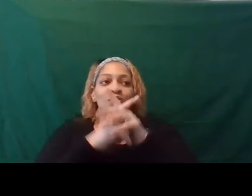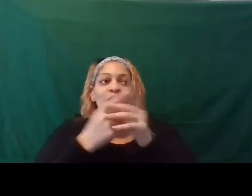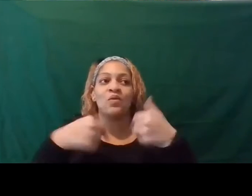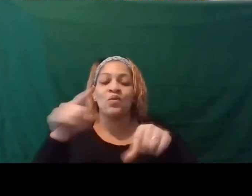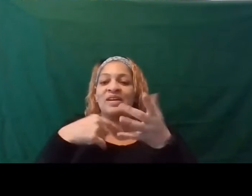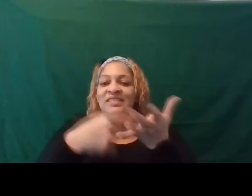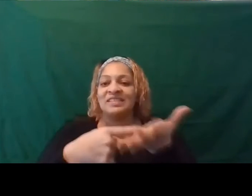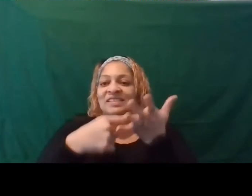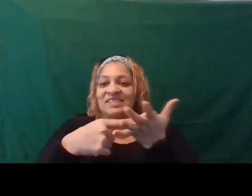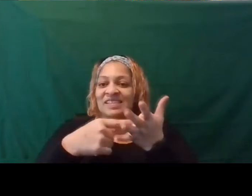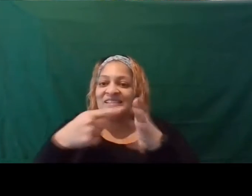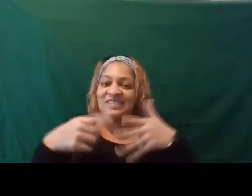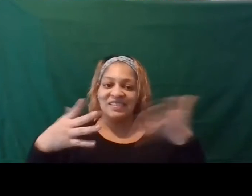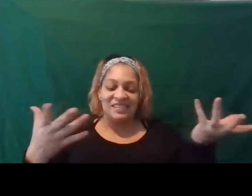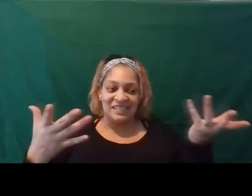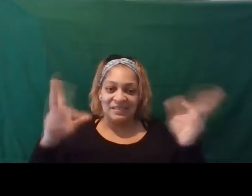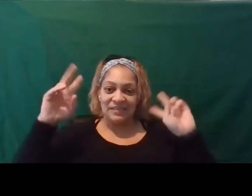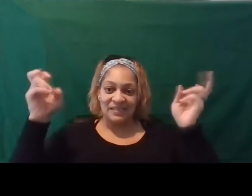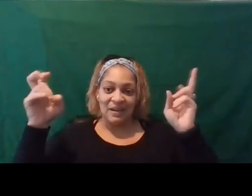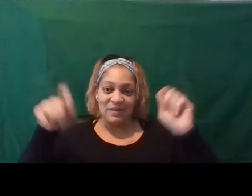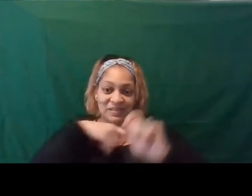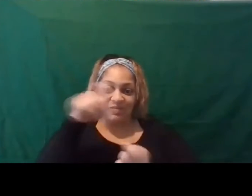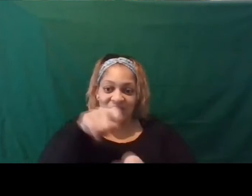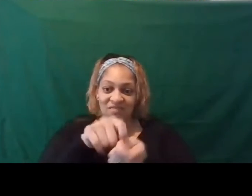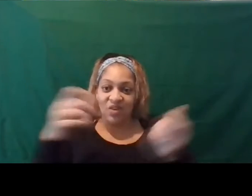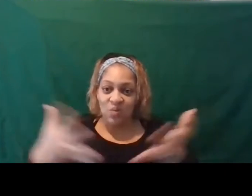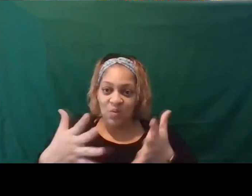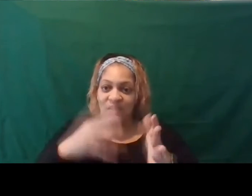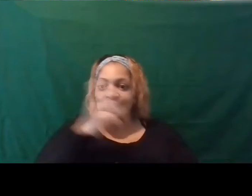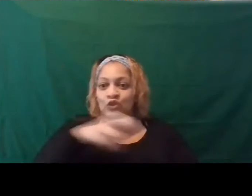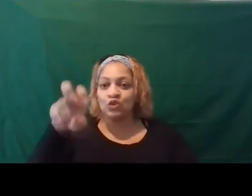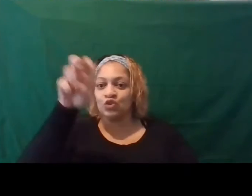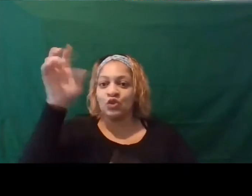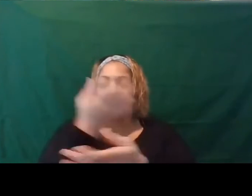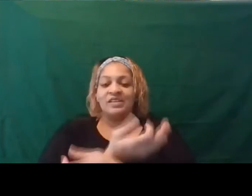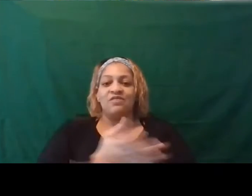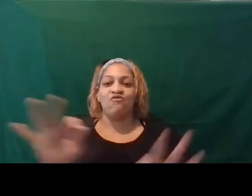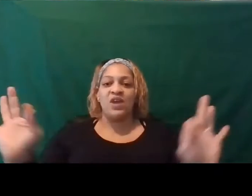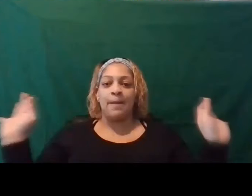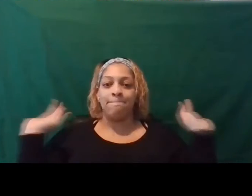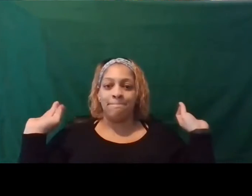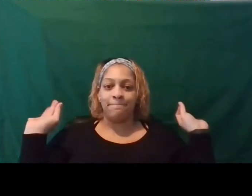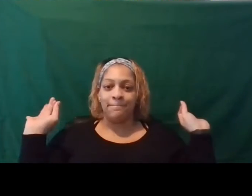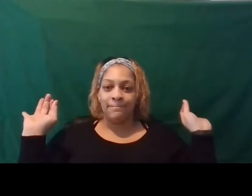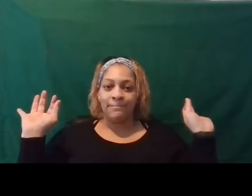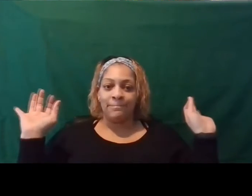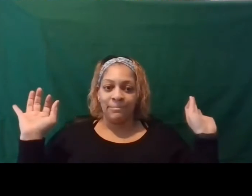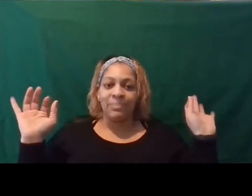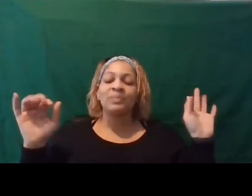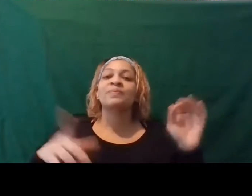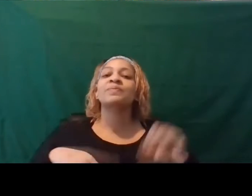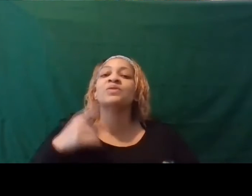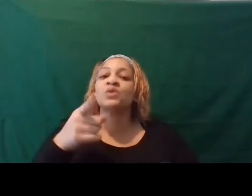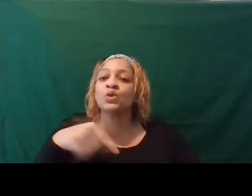is specifically regarding the journey to freedom. Right? So if you were here just a